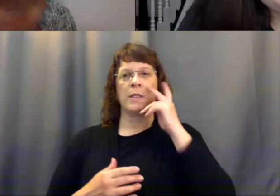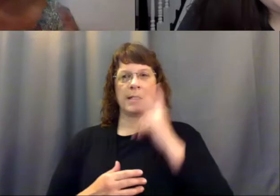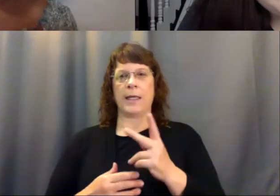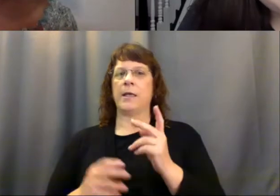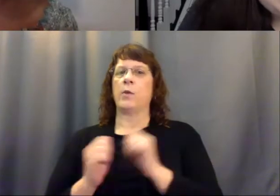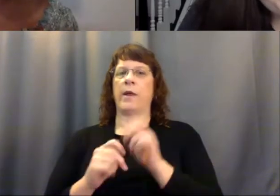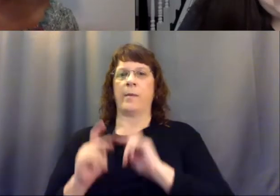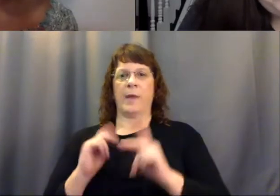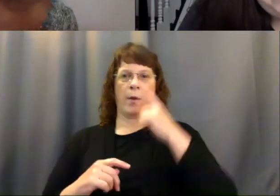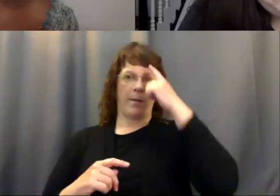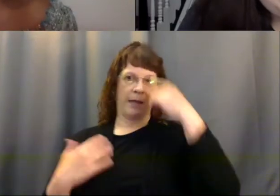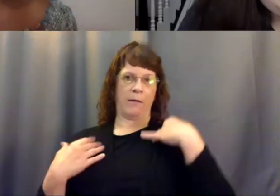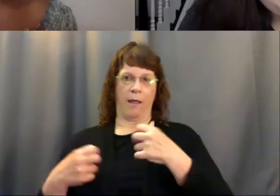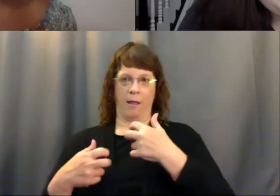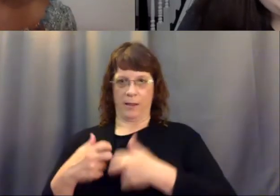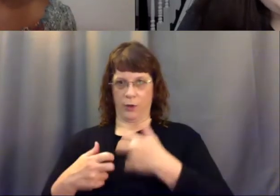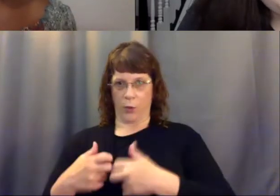with mental health disorders.